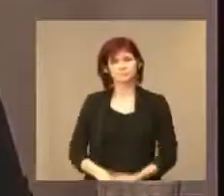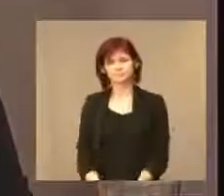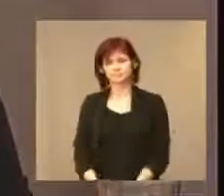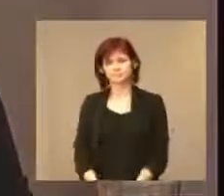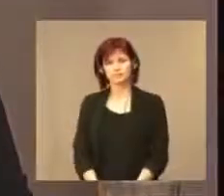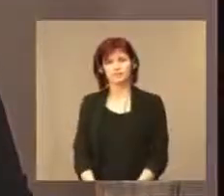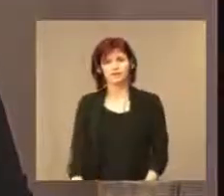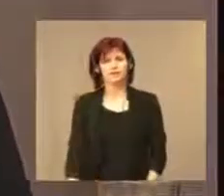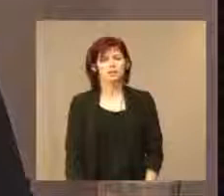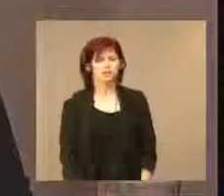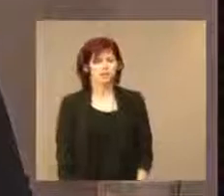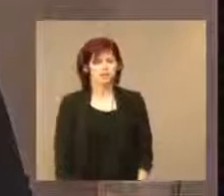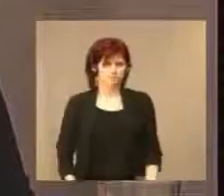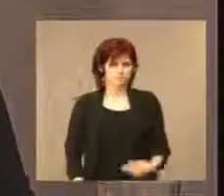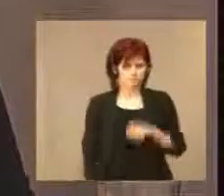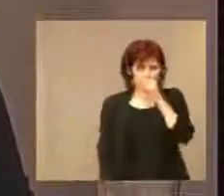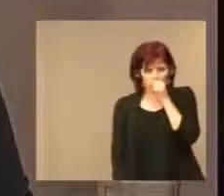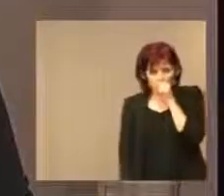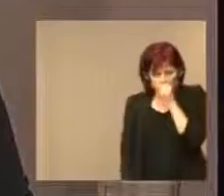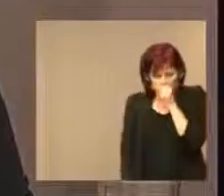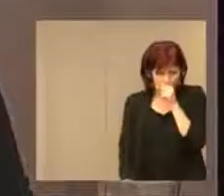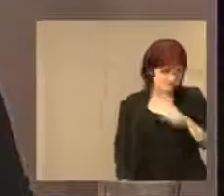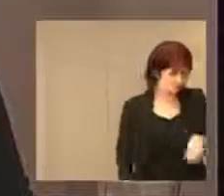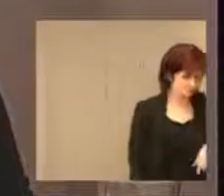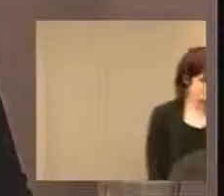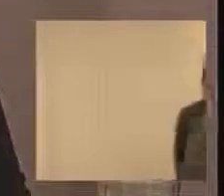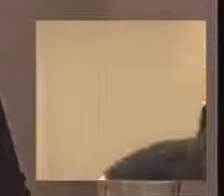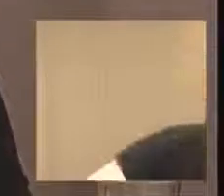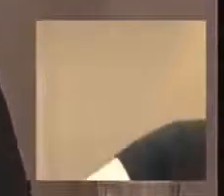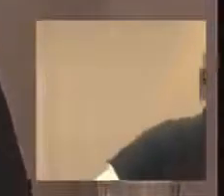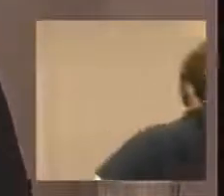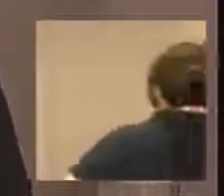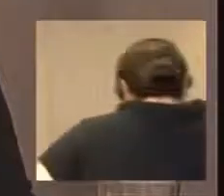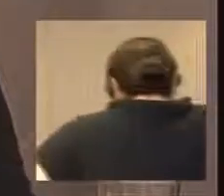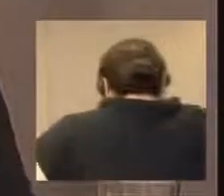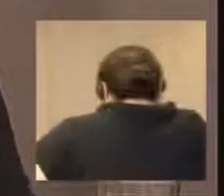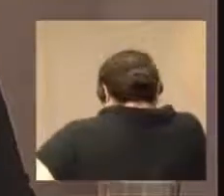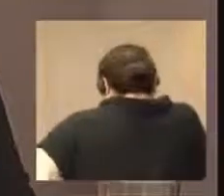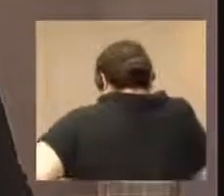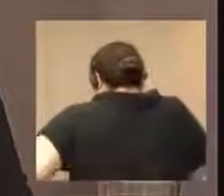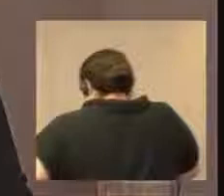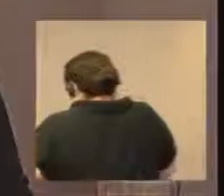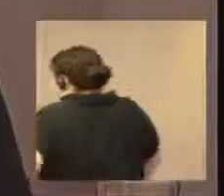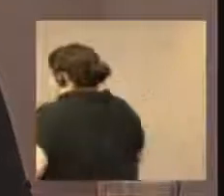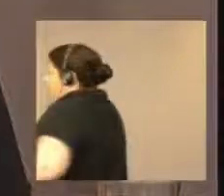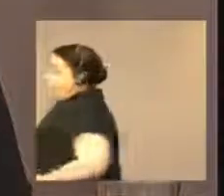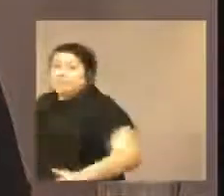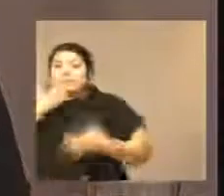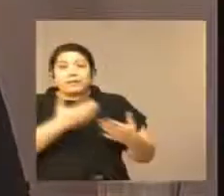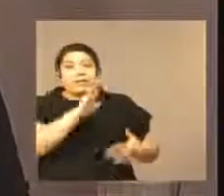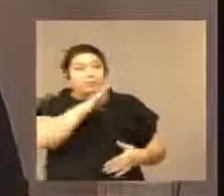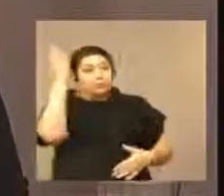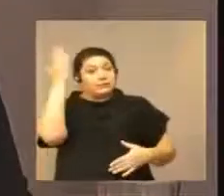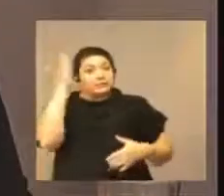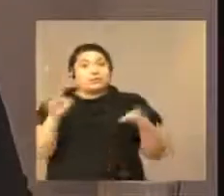was kind of the most important was, you know, how important it is to change attitudes which is essential into